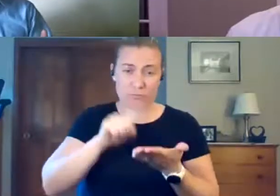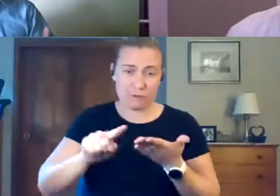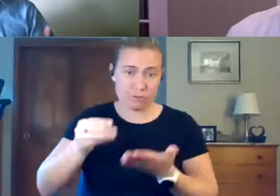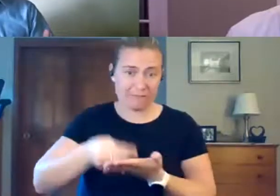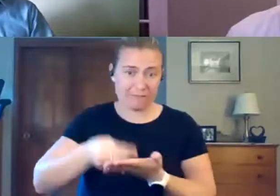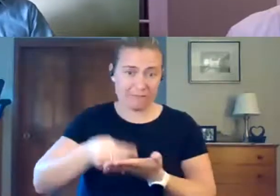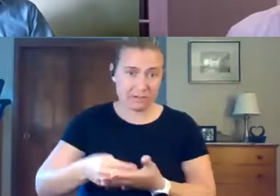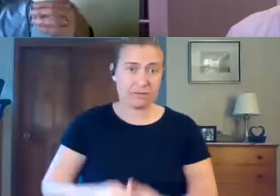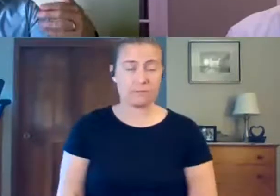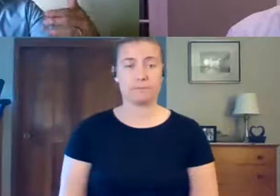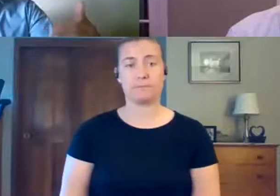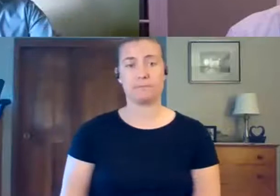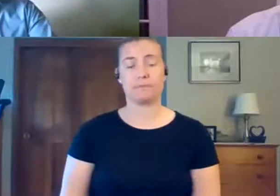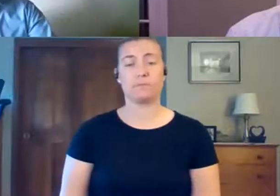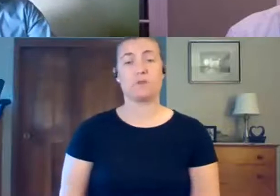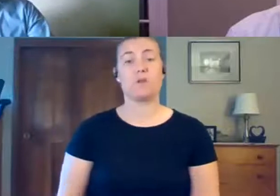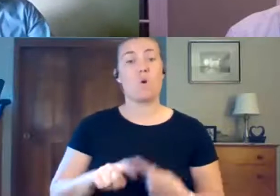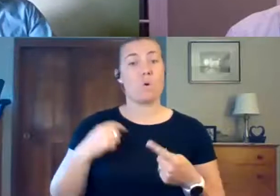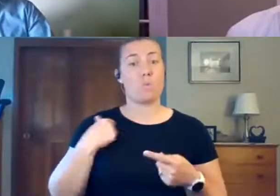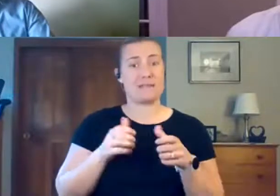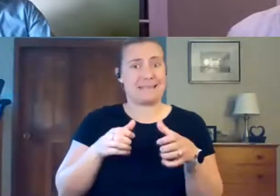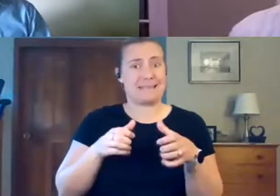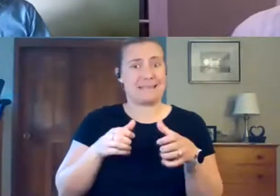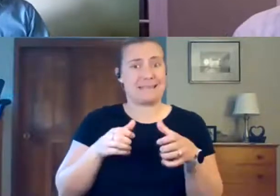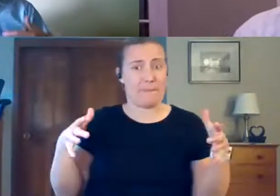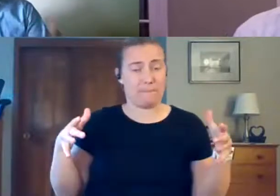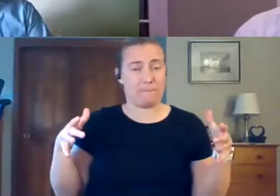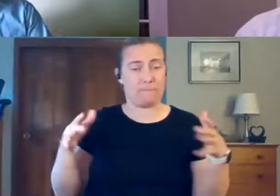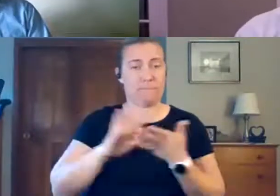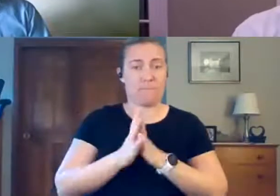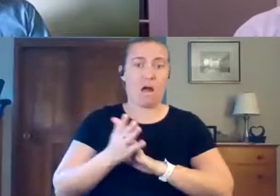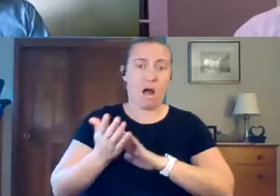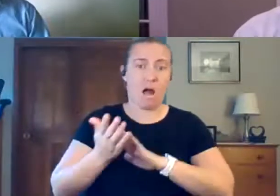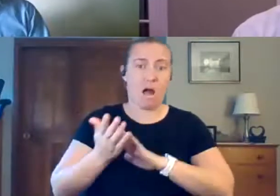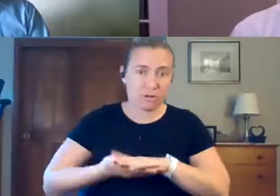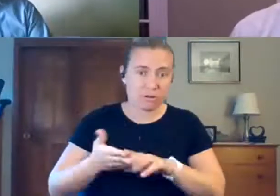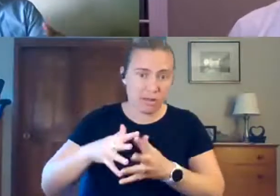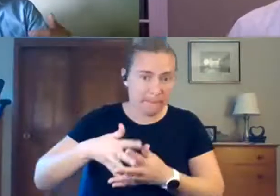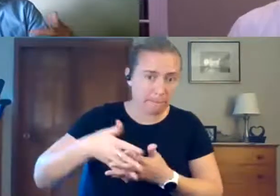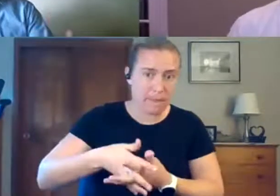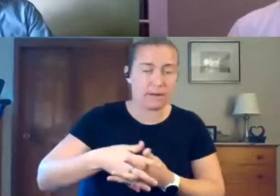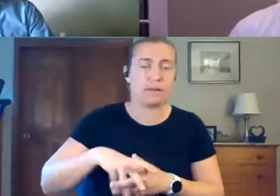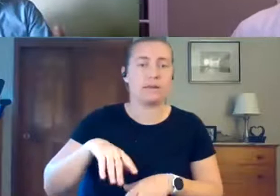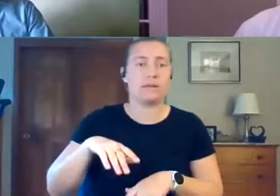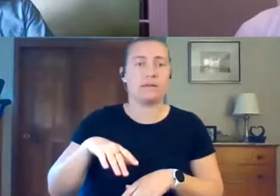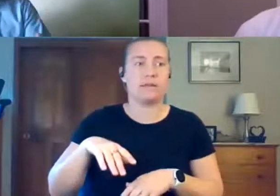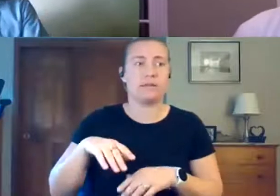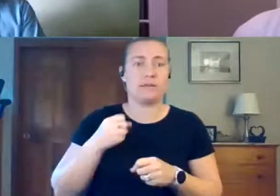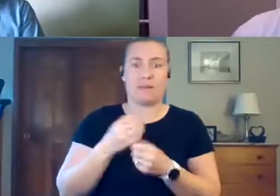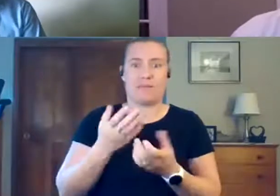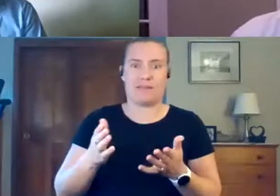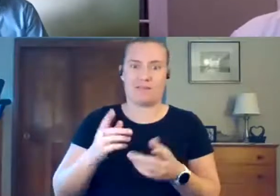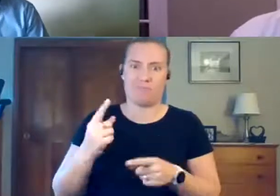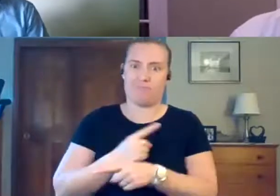up toward operational embedding and toward things being routinely embedded, even as